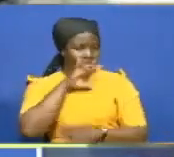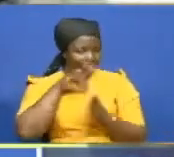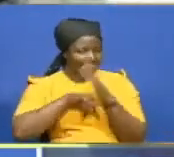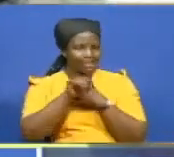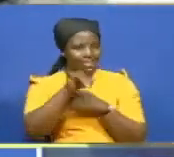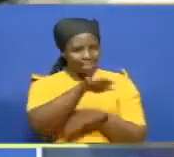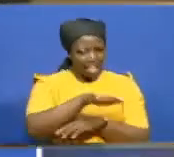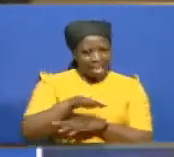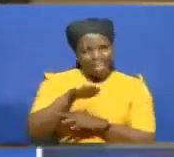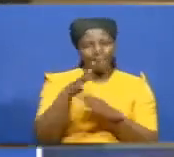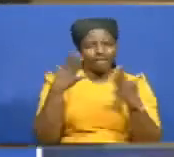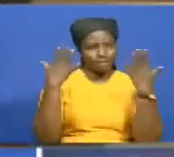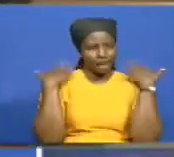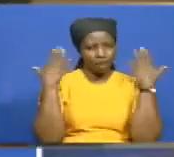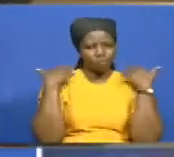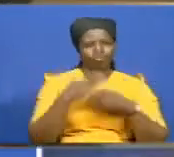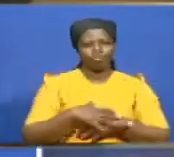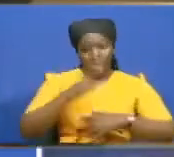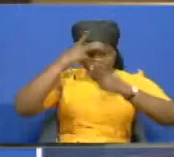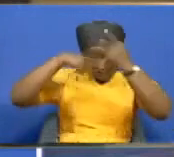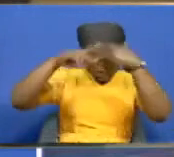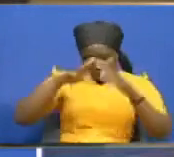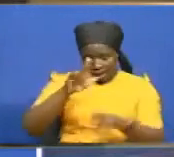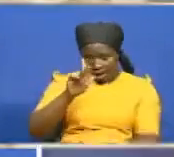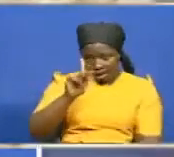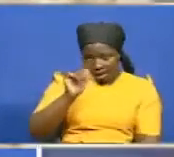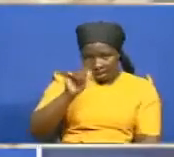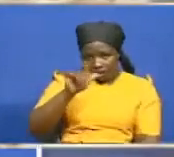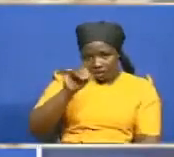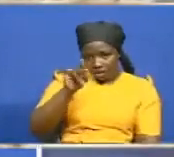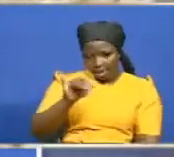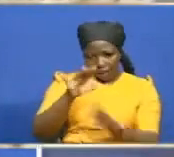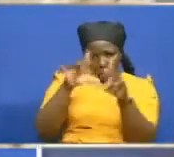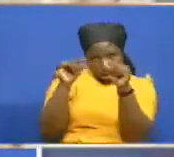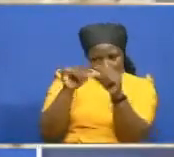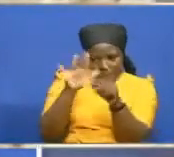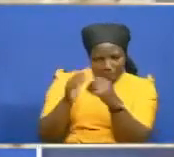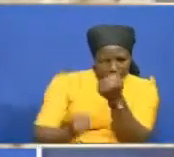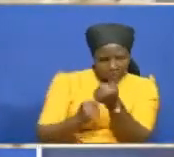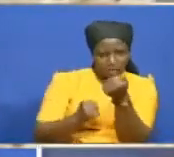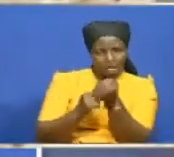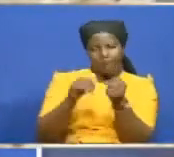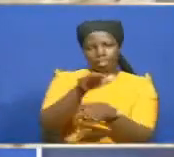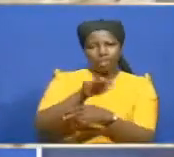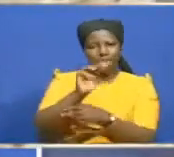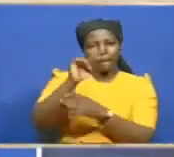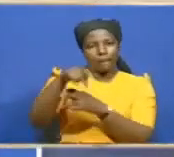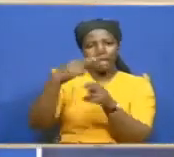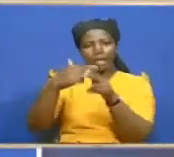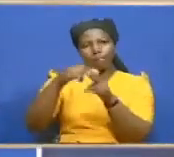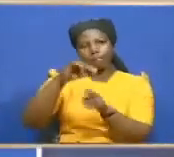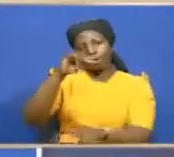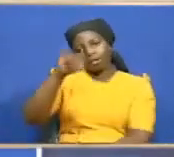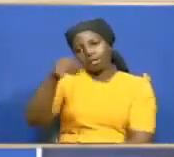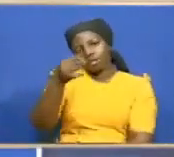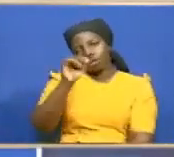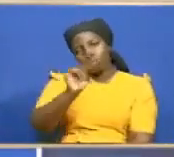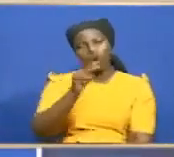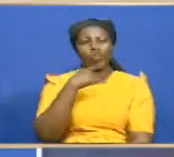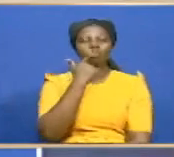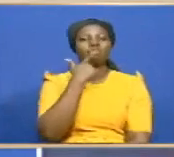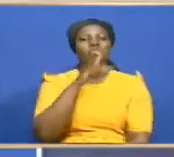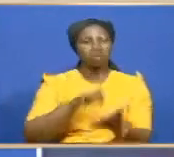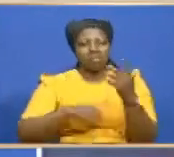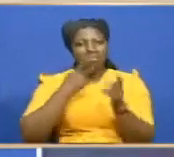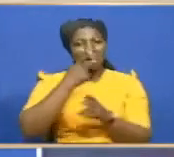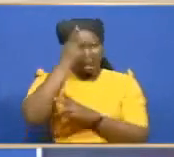hii sehemu ya Meru. Professor Kaloki's sentiments were echoed by Area Member of Parliament John Paul Mwirigi, who said parents from the